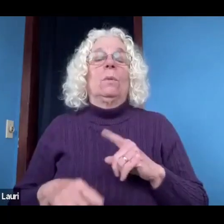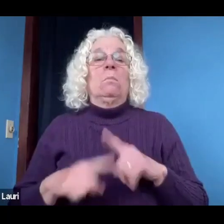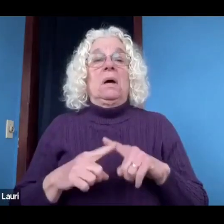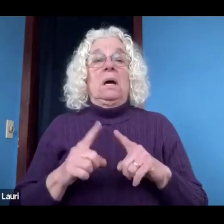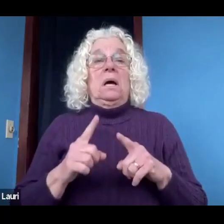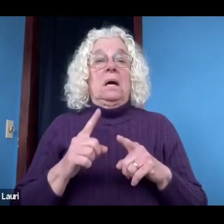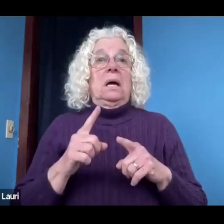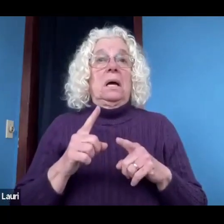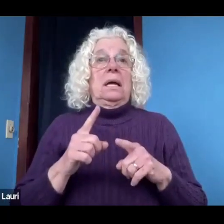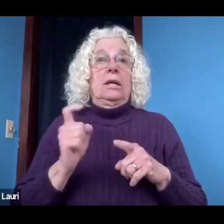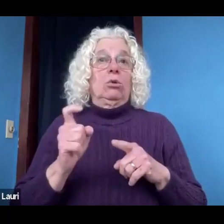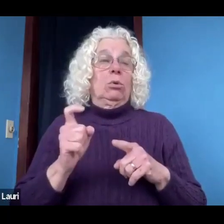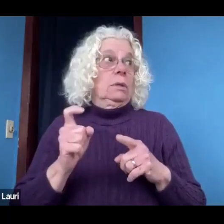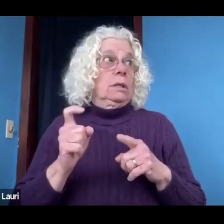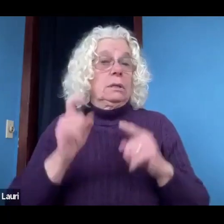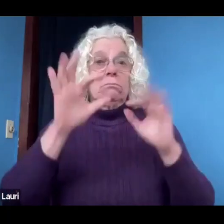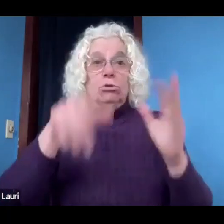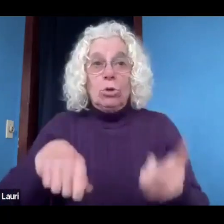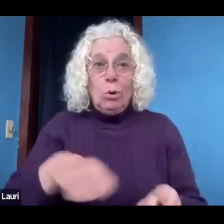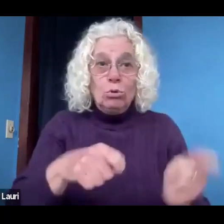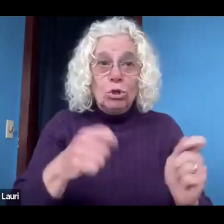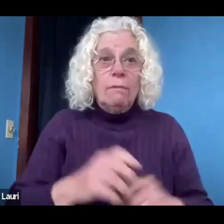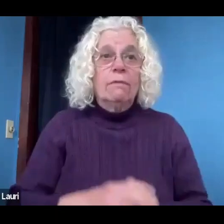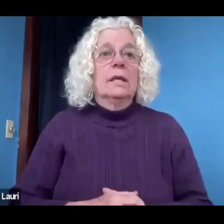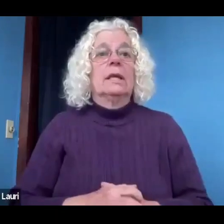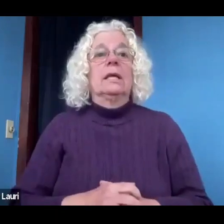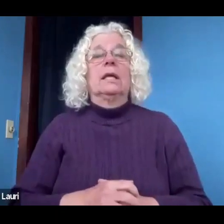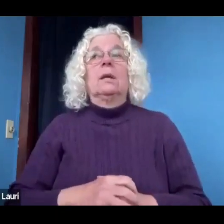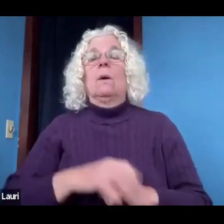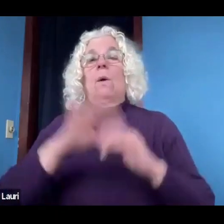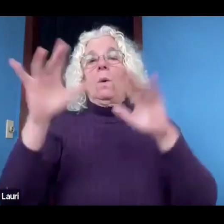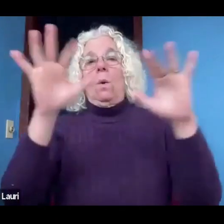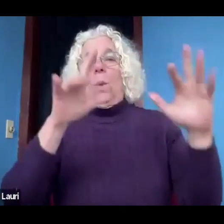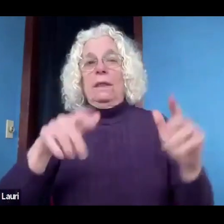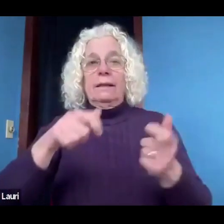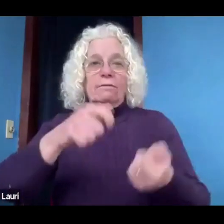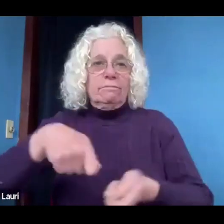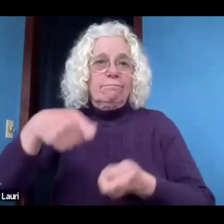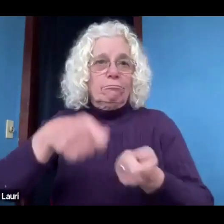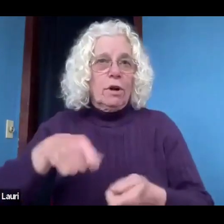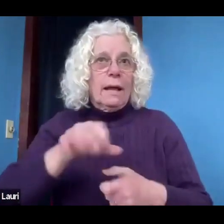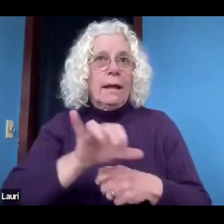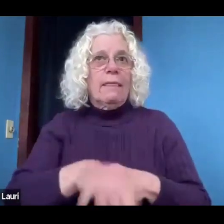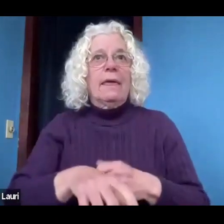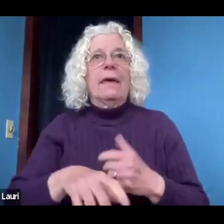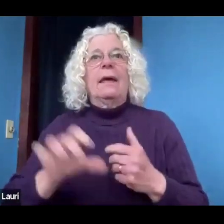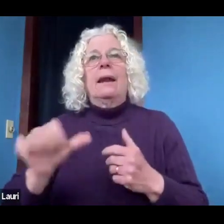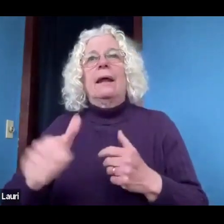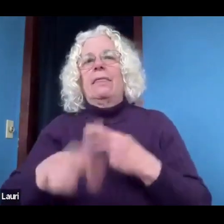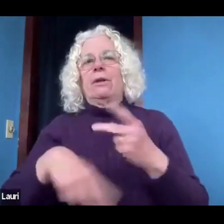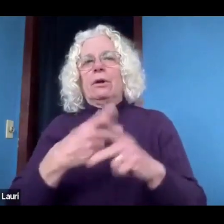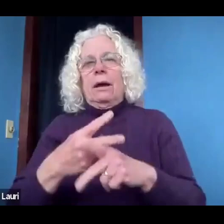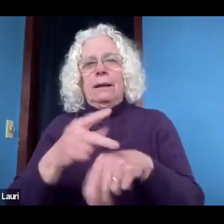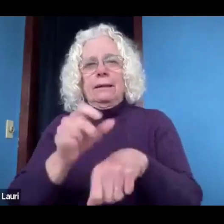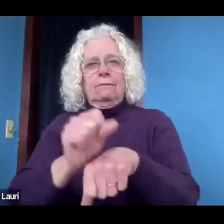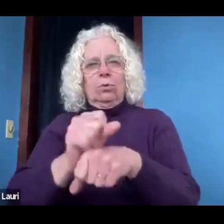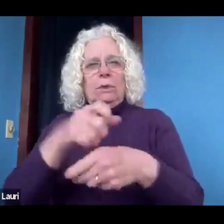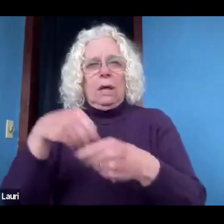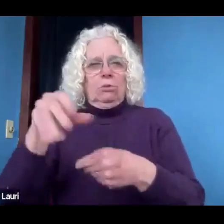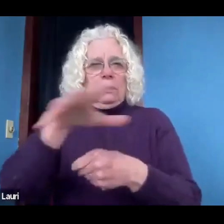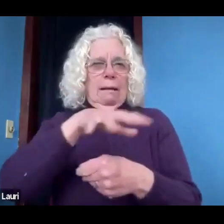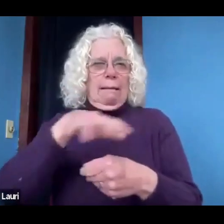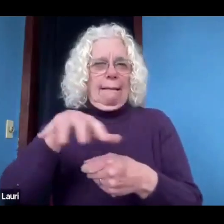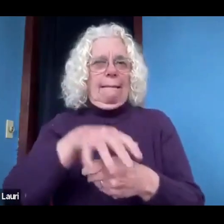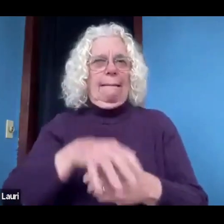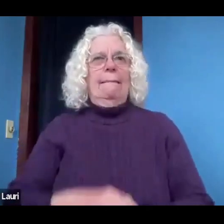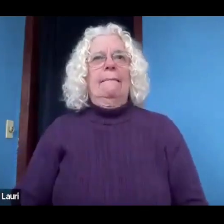things like snow removal, that could be leaf removal, that could be some additional garden work in the yard and things like that.